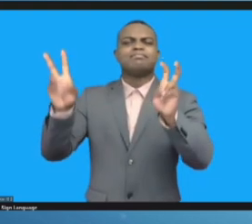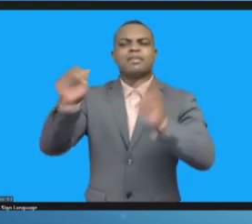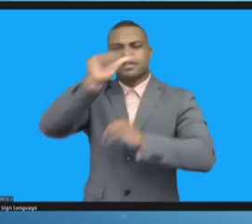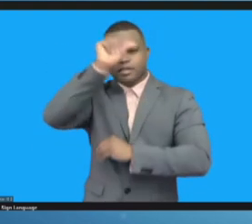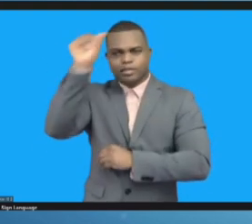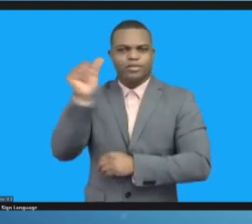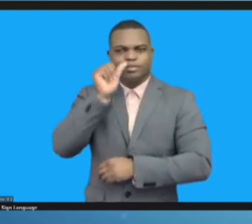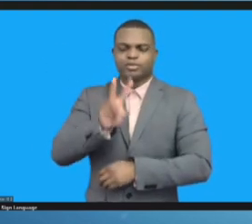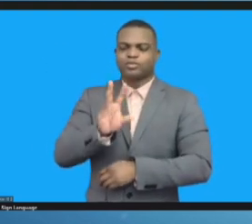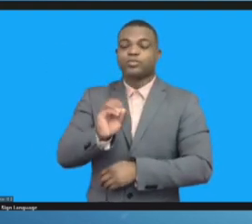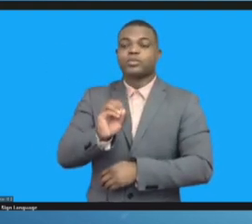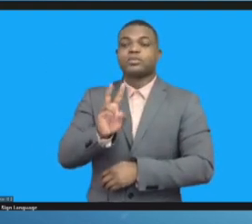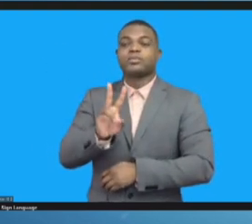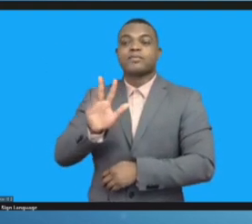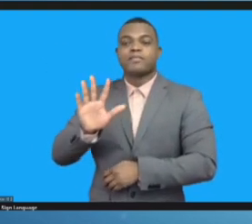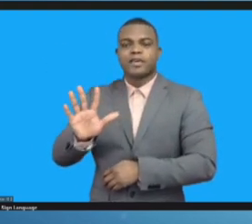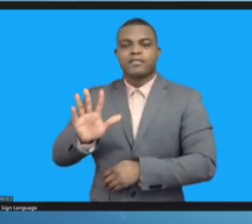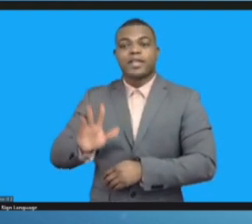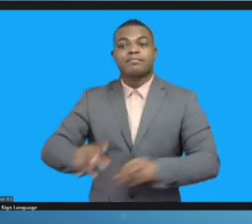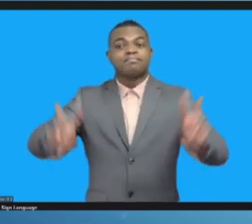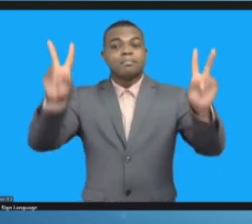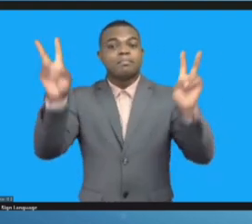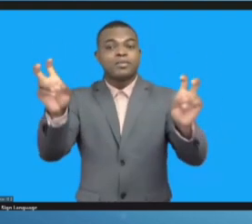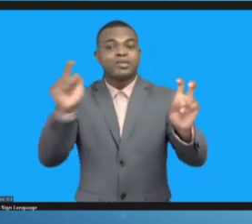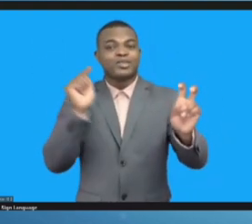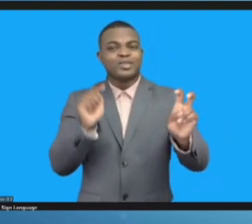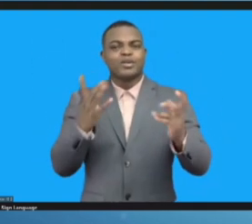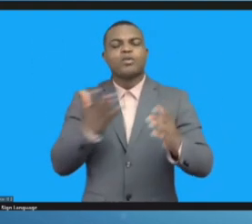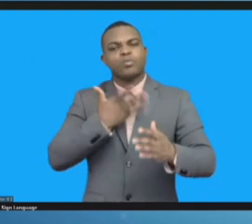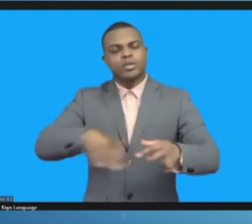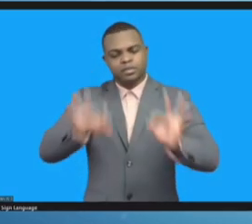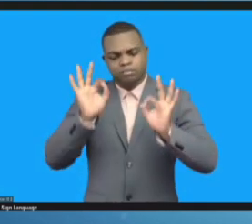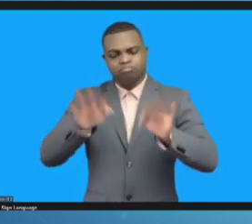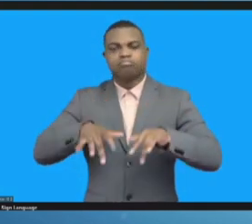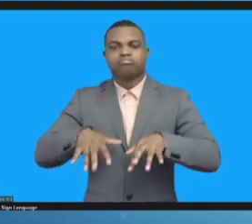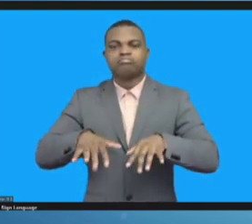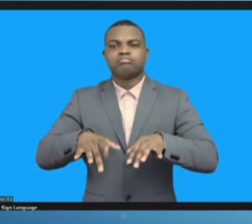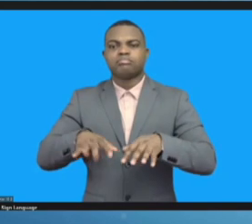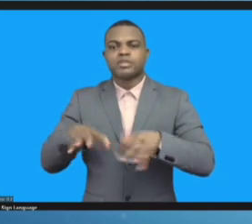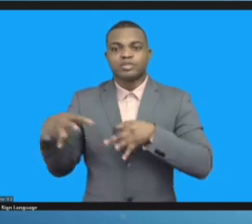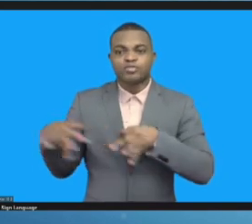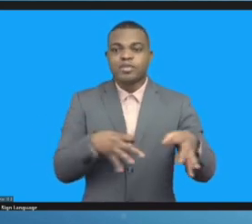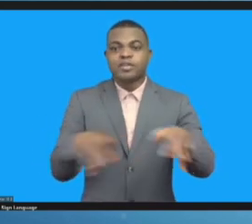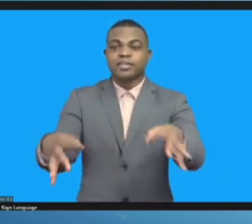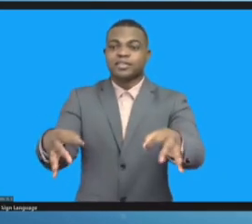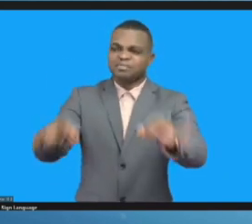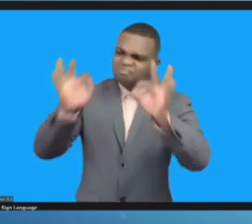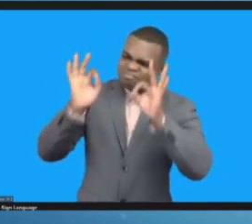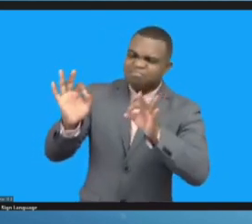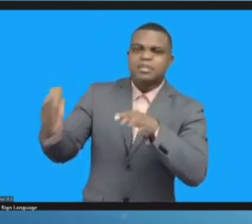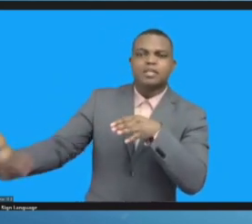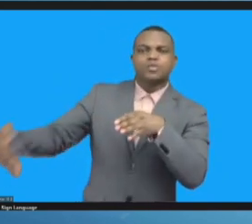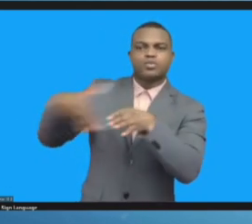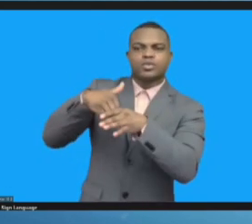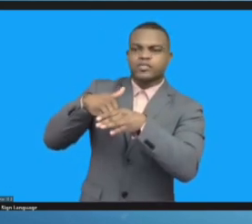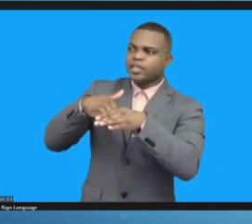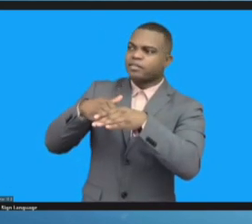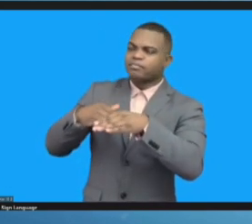and drafting a data privacy policy soon to be approved by the Supreme Legislative Body, just to mention a